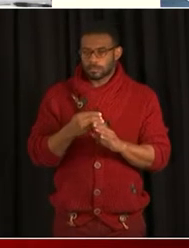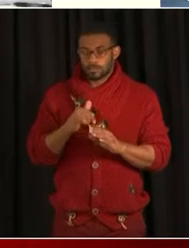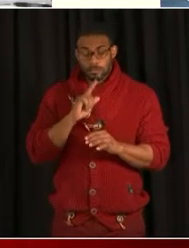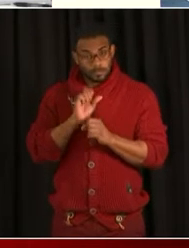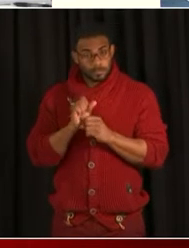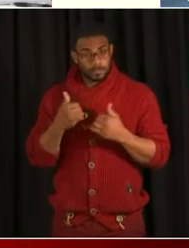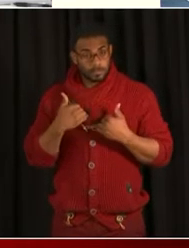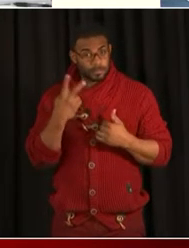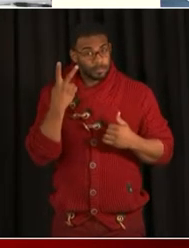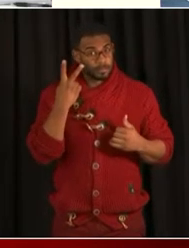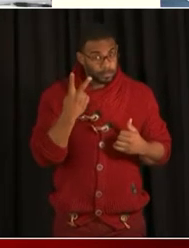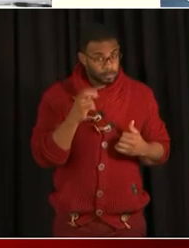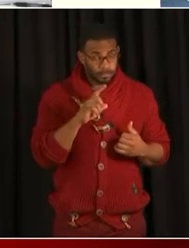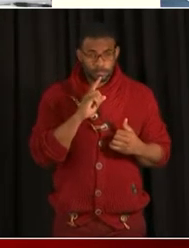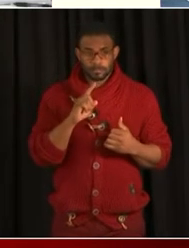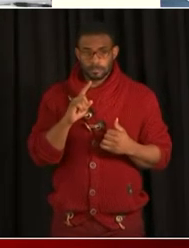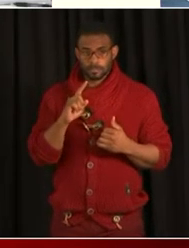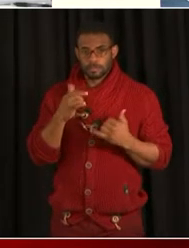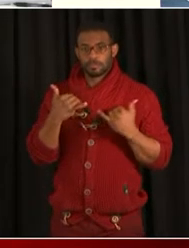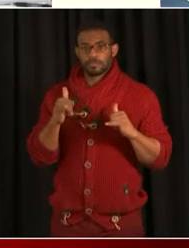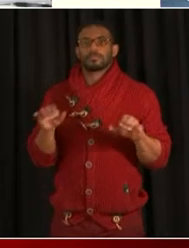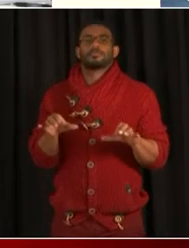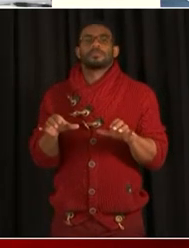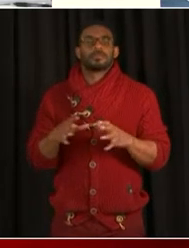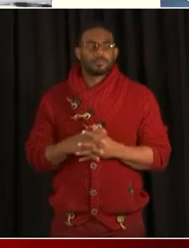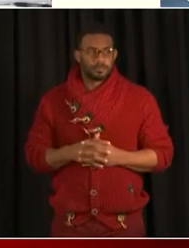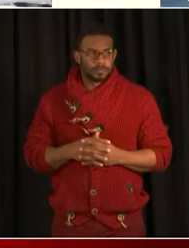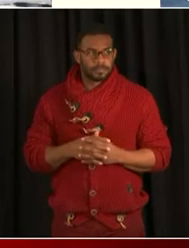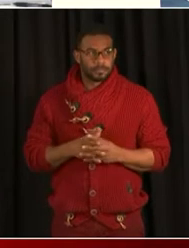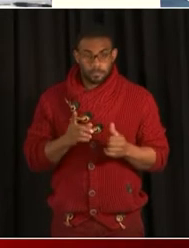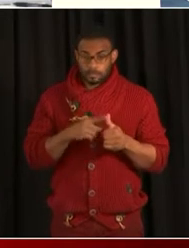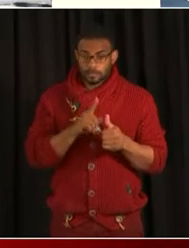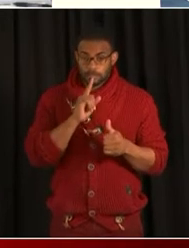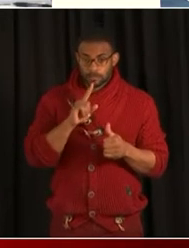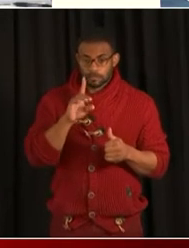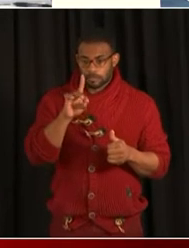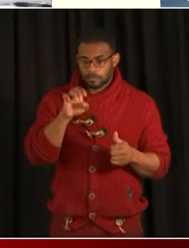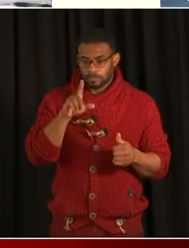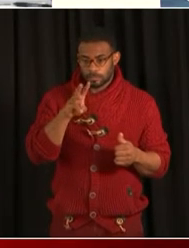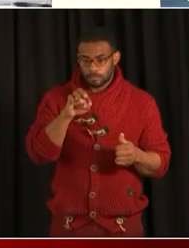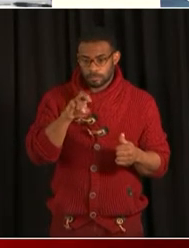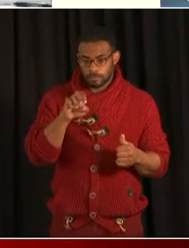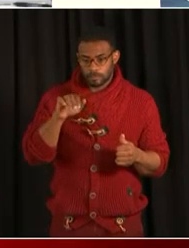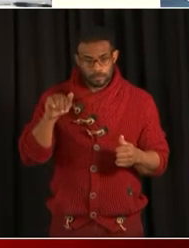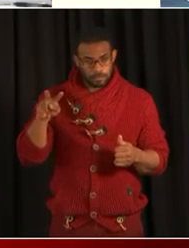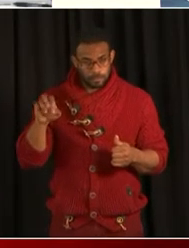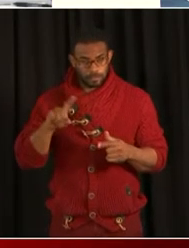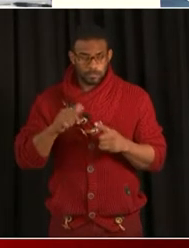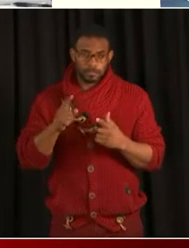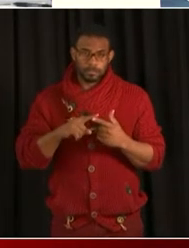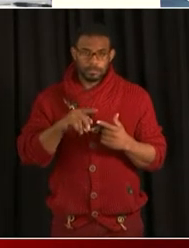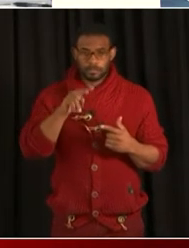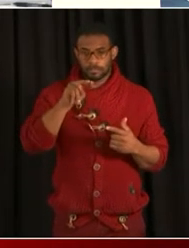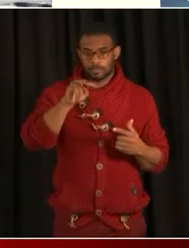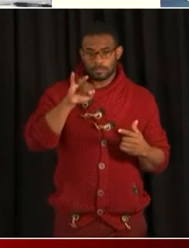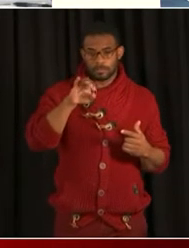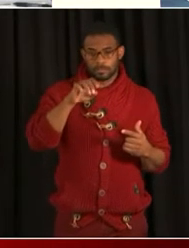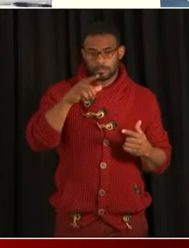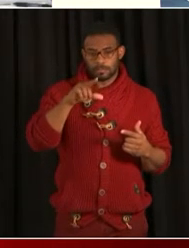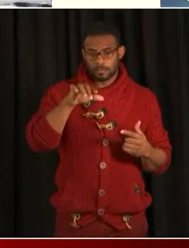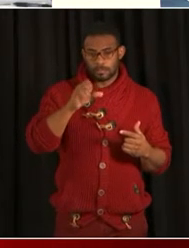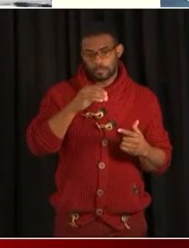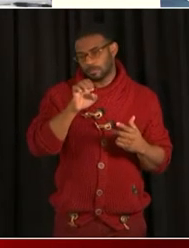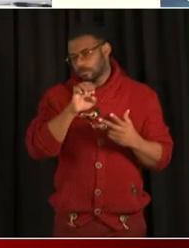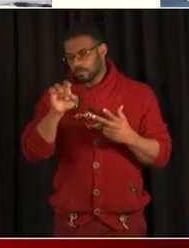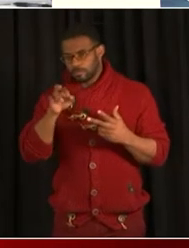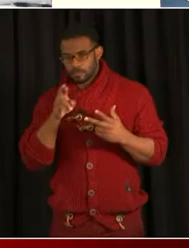and we actually have two that are still active, one being on Delaware Avenue and the other on Nicholson, east of